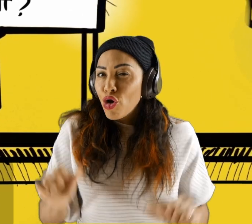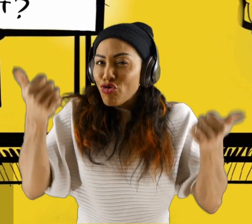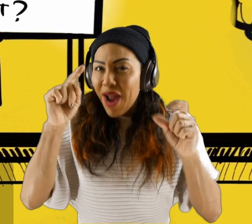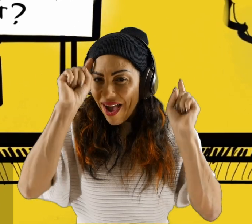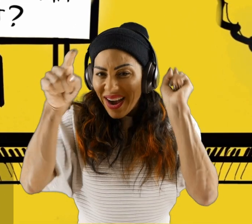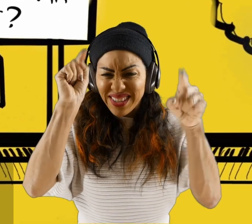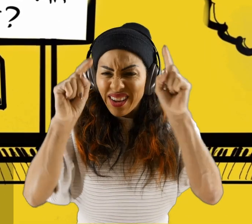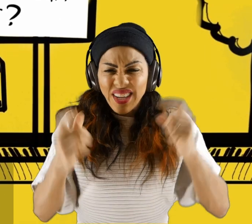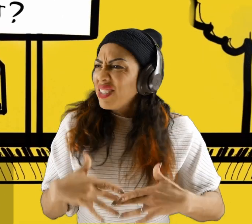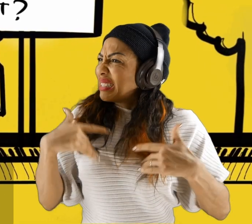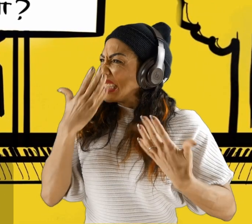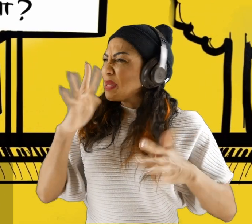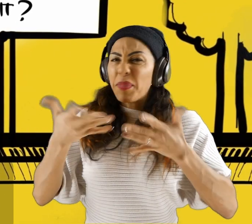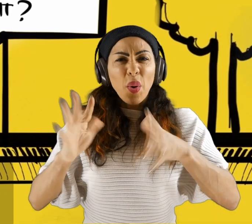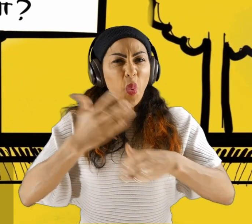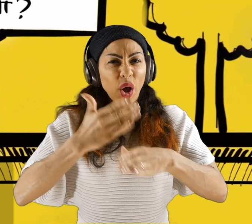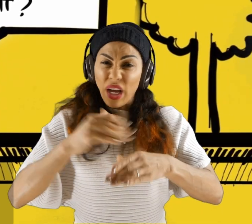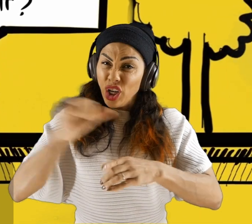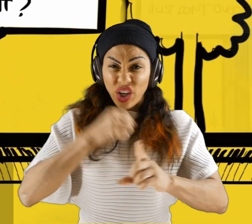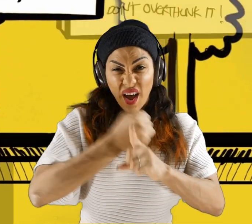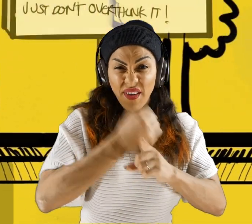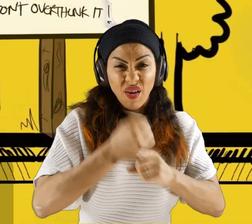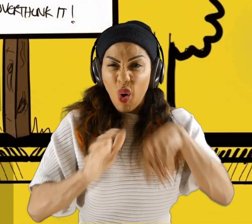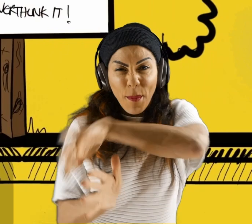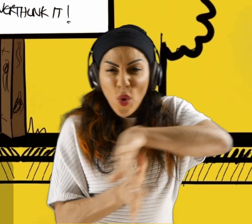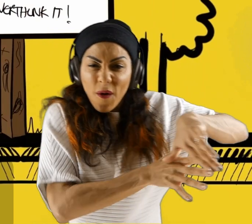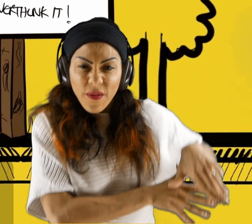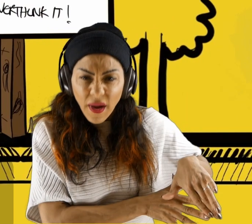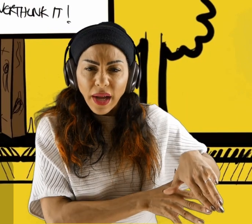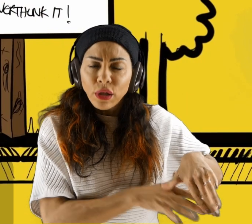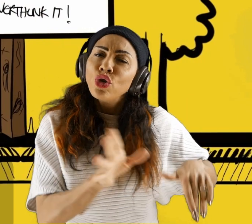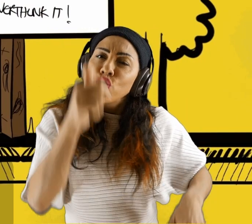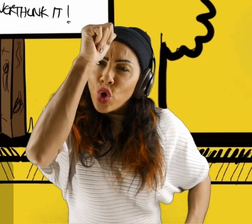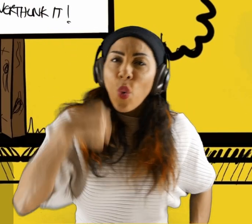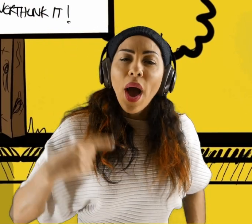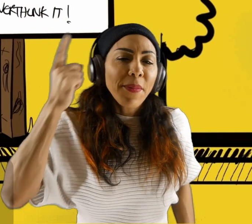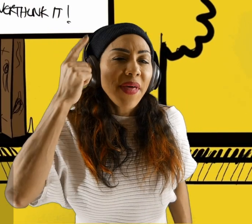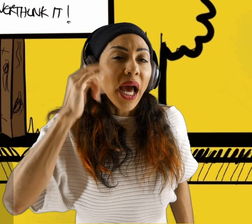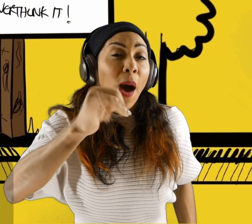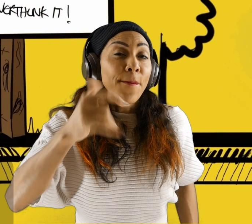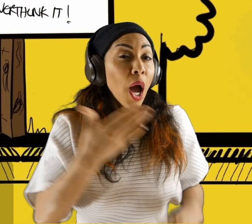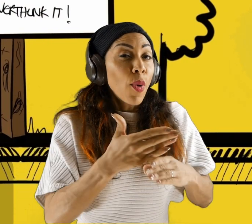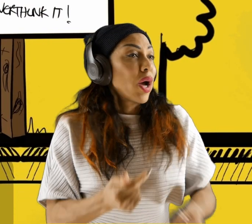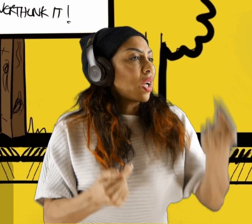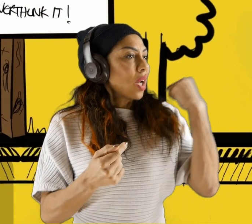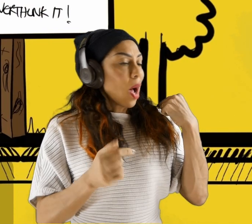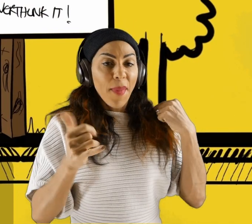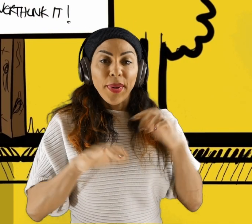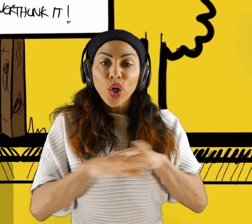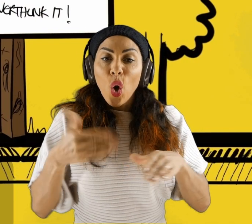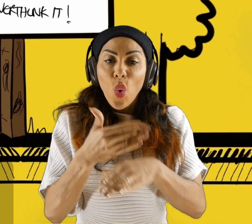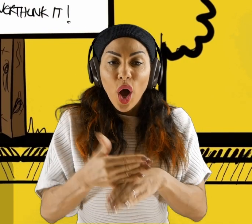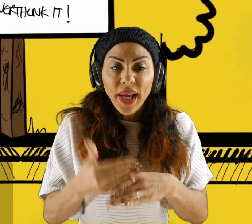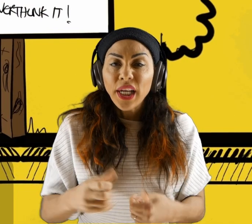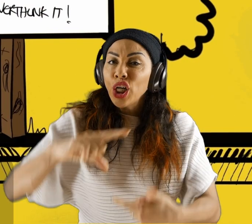but it don't seem to be working. Is it worth trying to fix it, or should I just move on? You know what I'm thinking, what might have worked then might not be working now. Square one's not